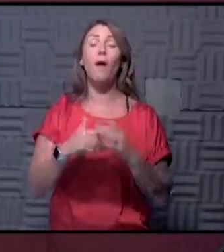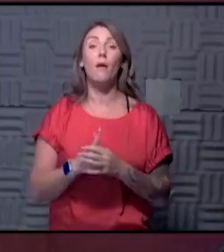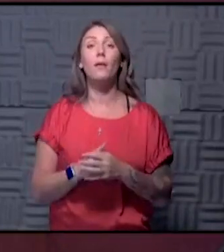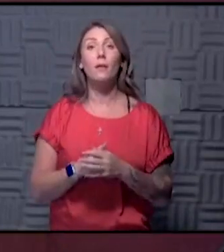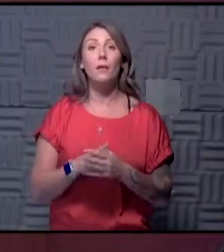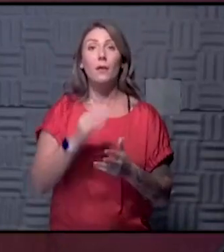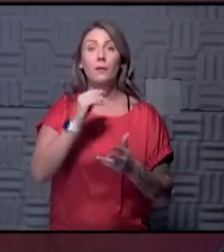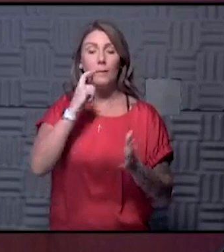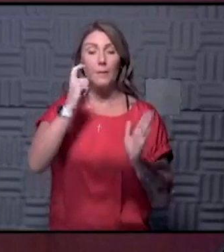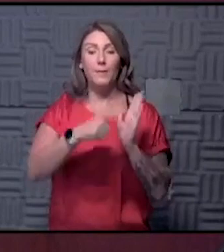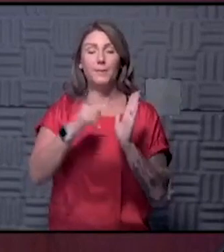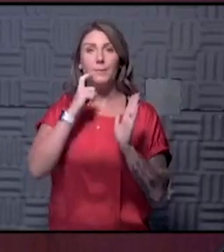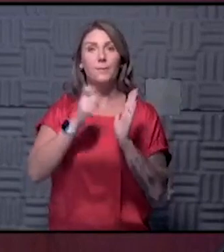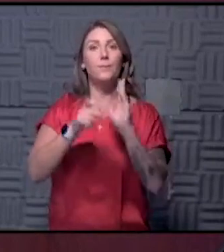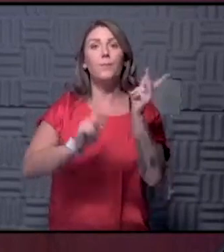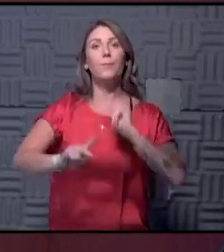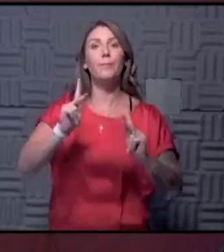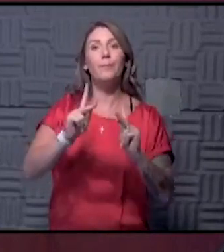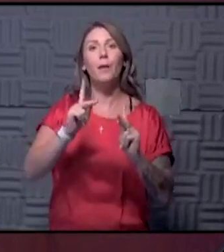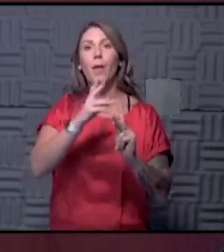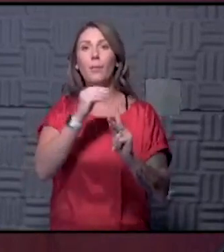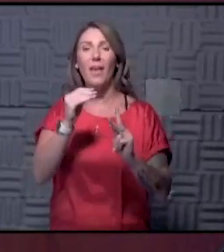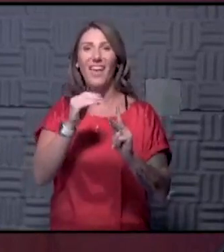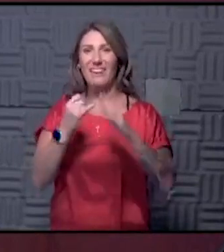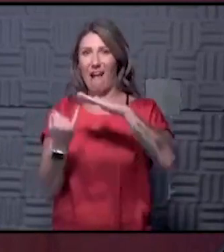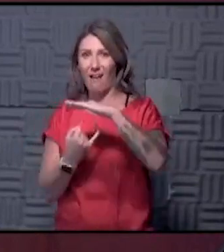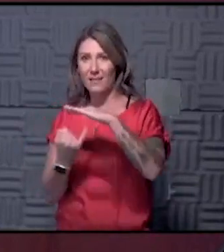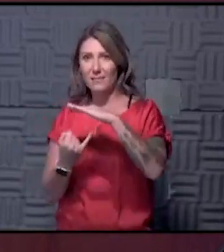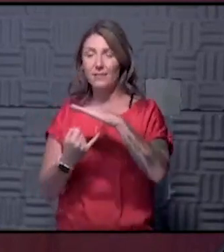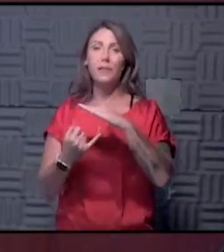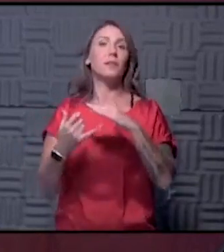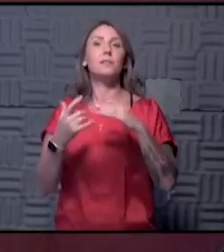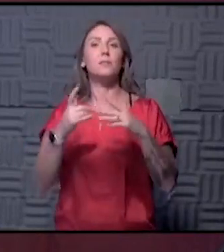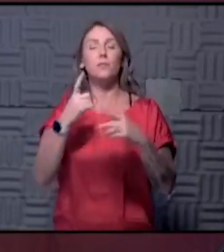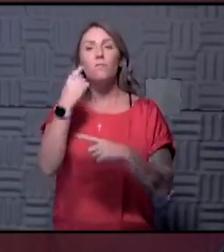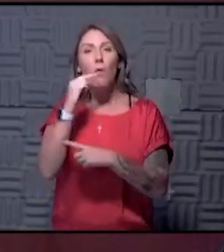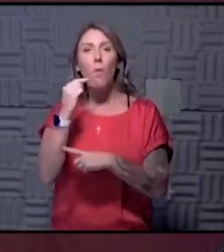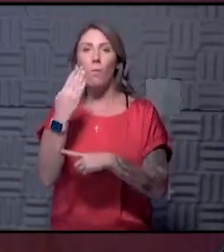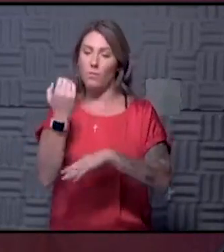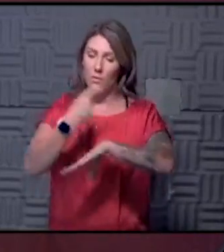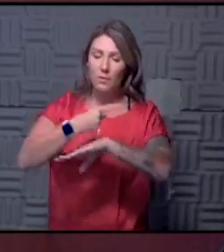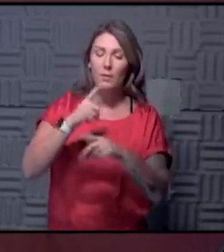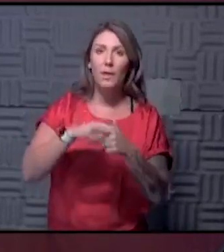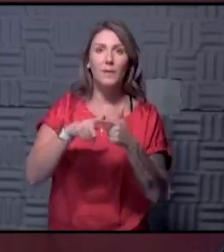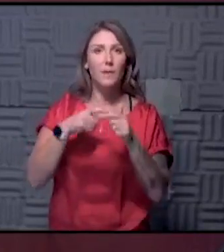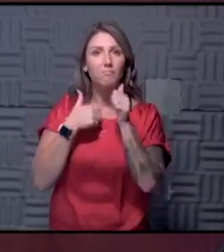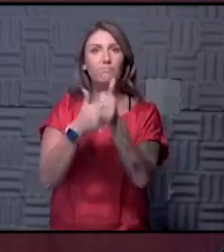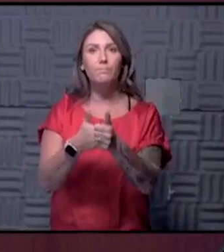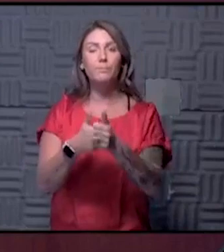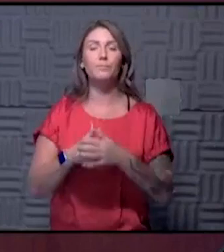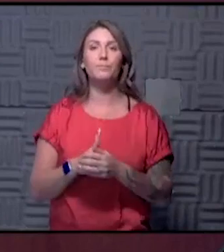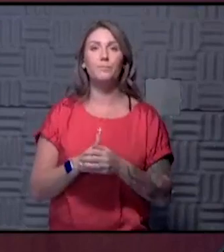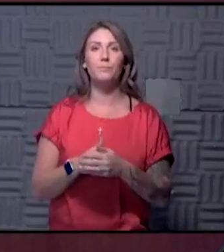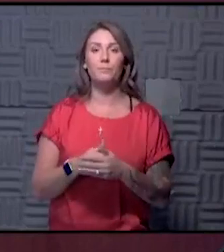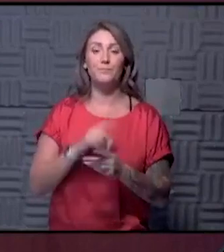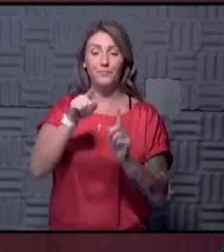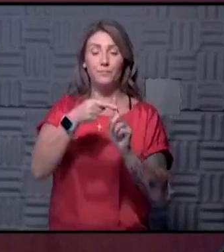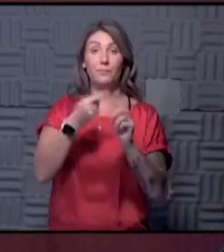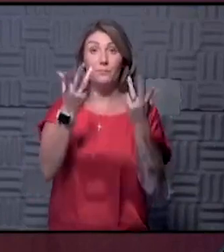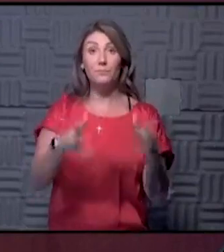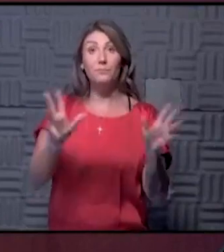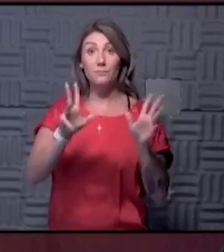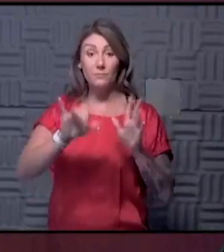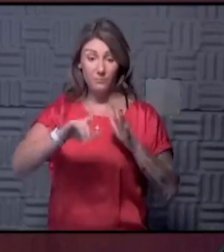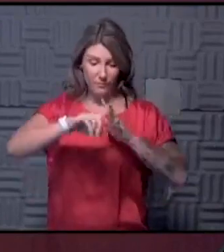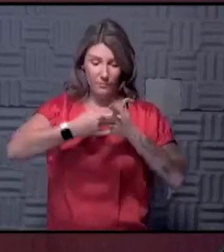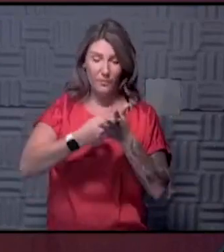and being able to identify those folks and get them isolated at the outset, and then keeping up with that. And of course, we've finished that entry period.